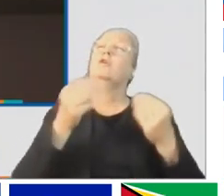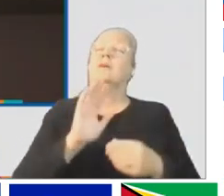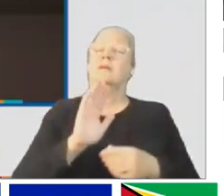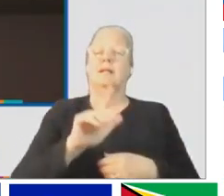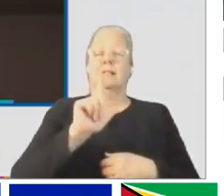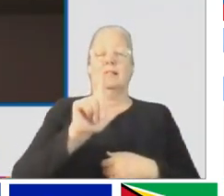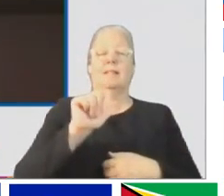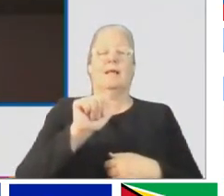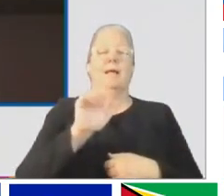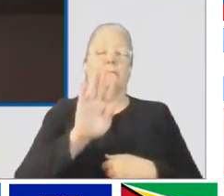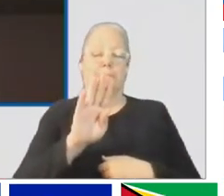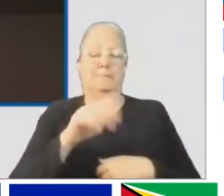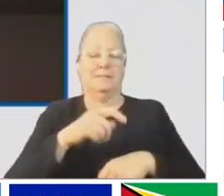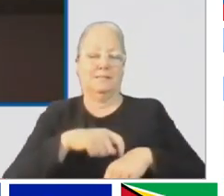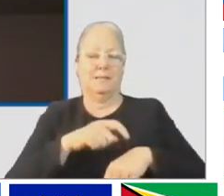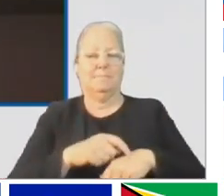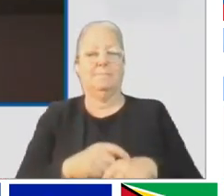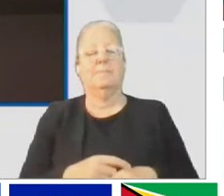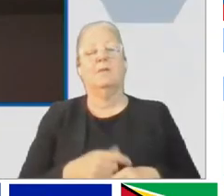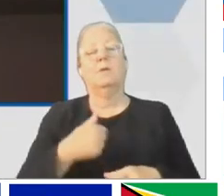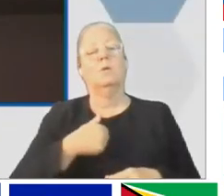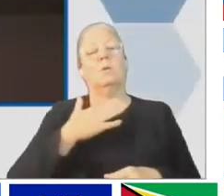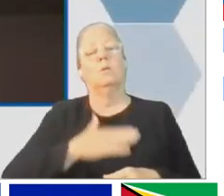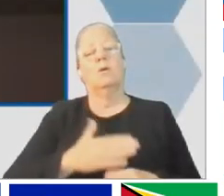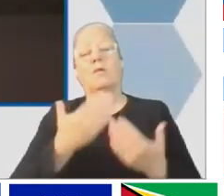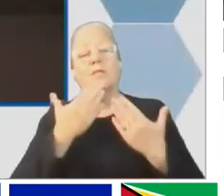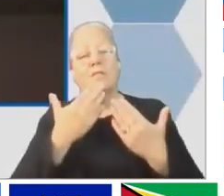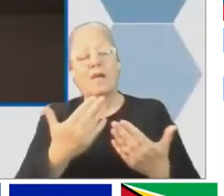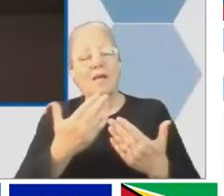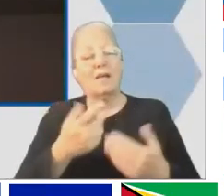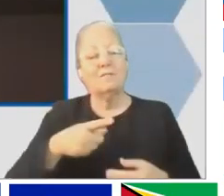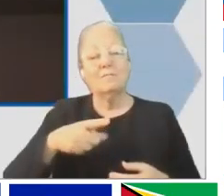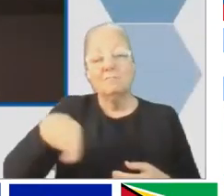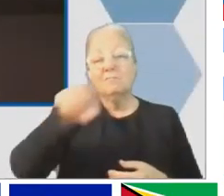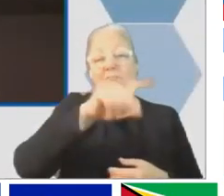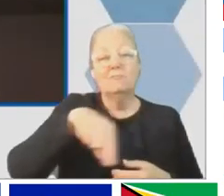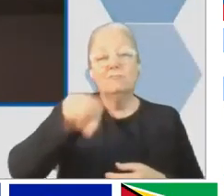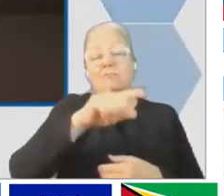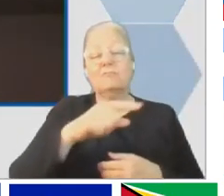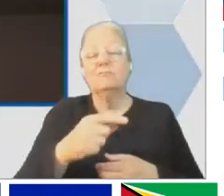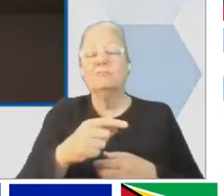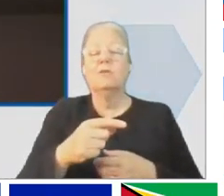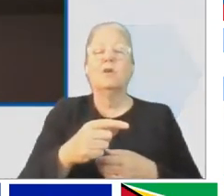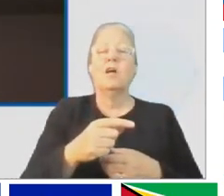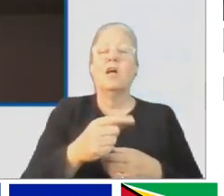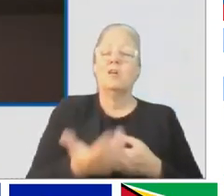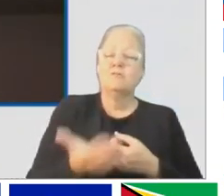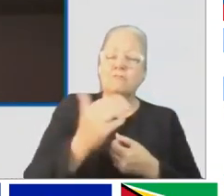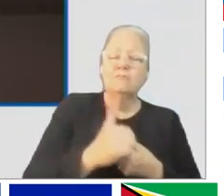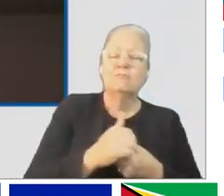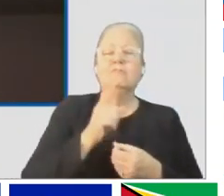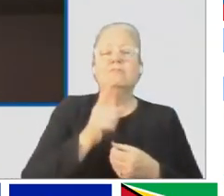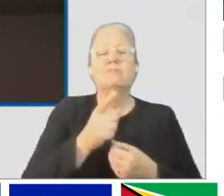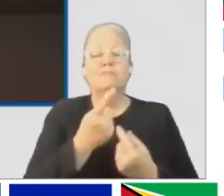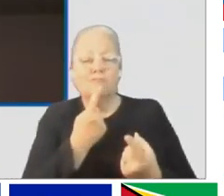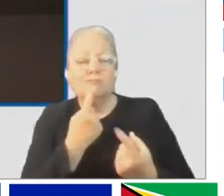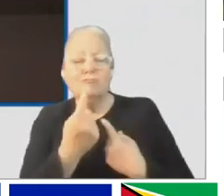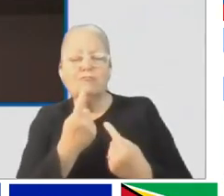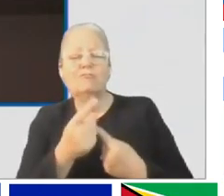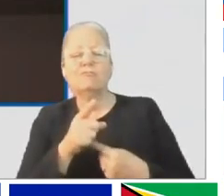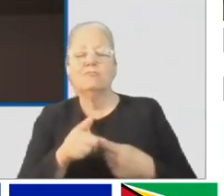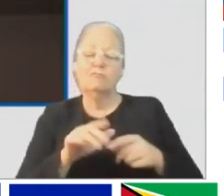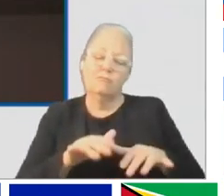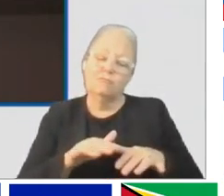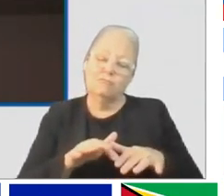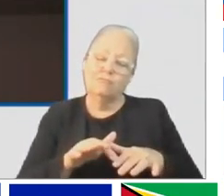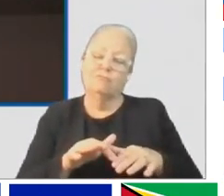also thank our participants who comment, they share, and they also pose their questions. Without their participation, then it really wouldn't